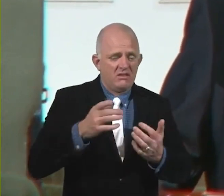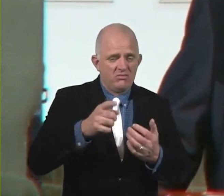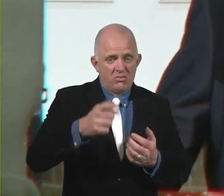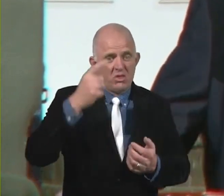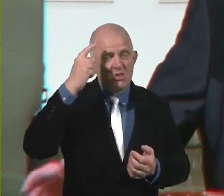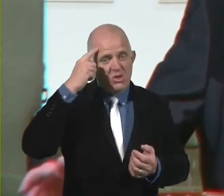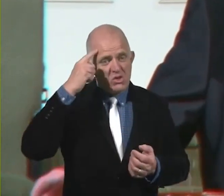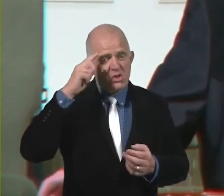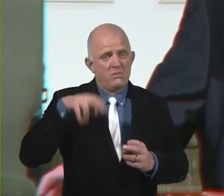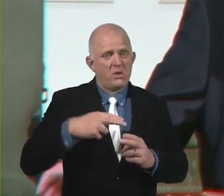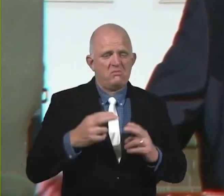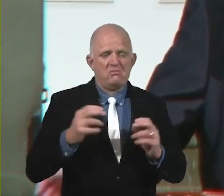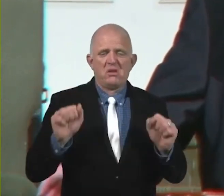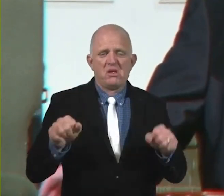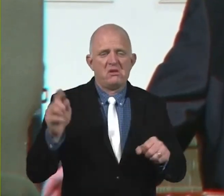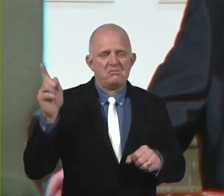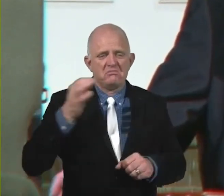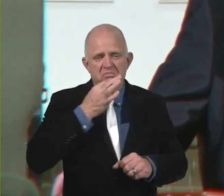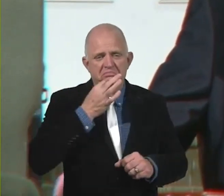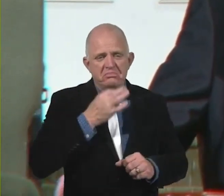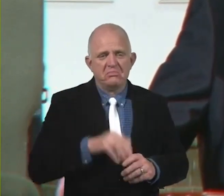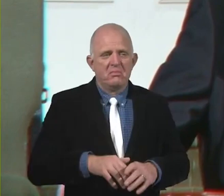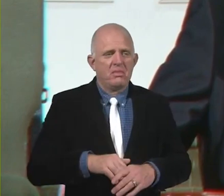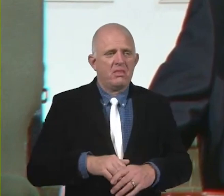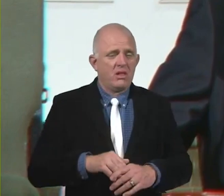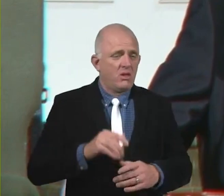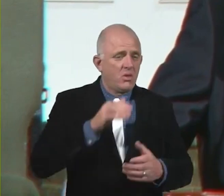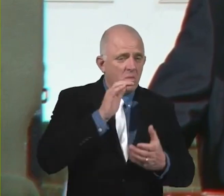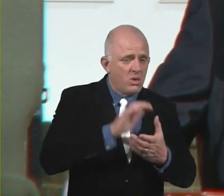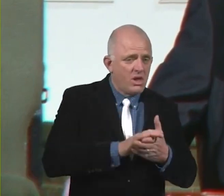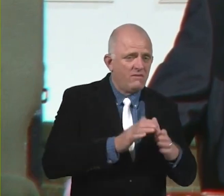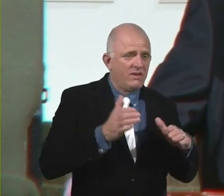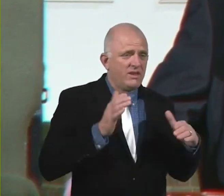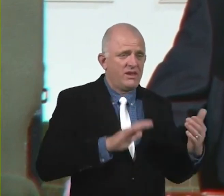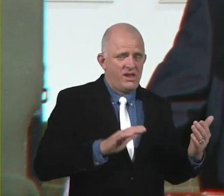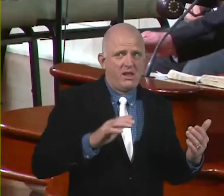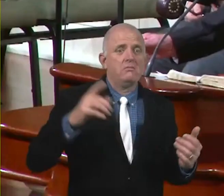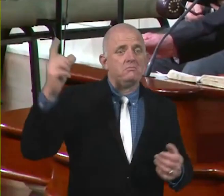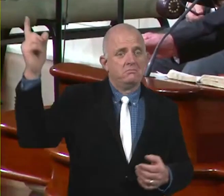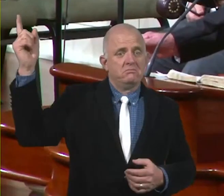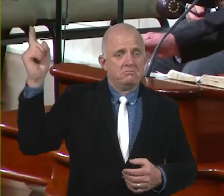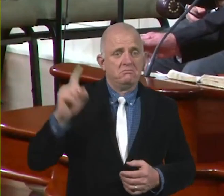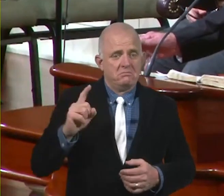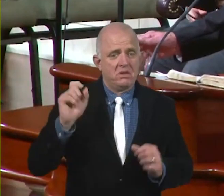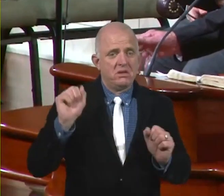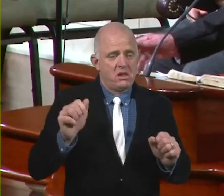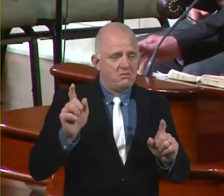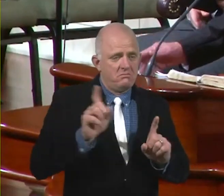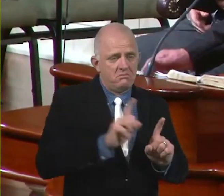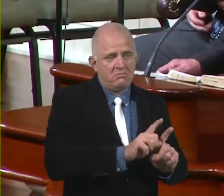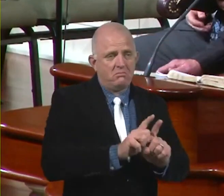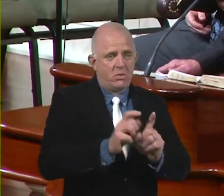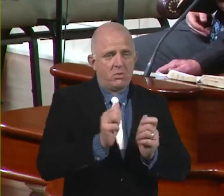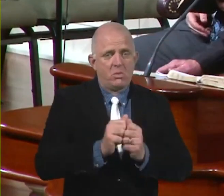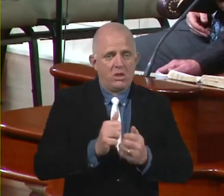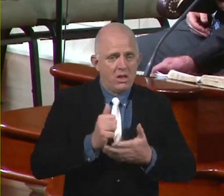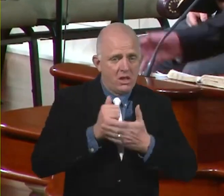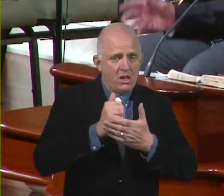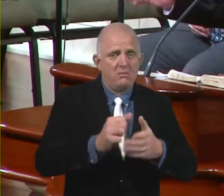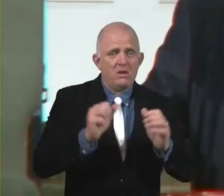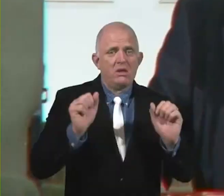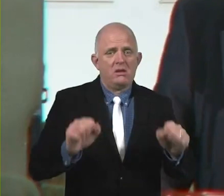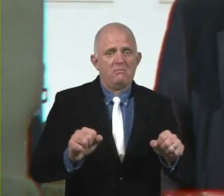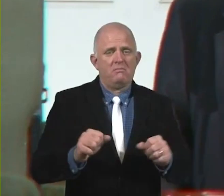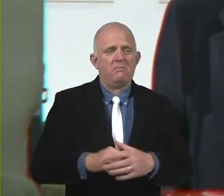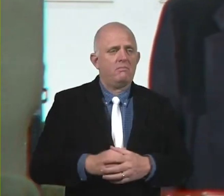See, you tell me your wife died, I can come to your side and help you. You